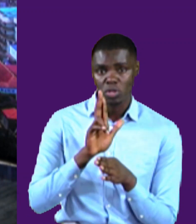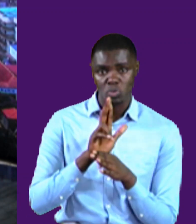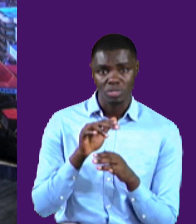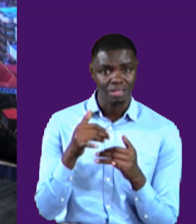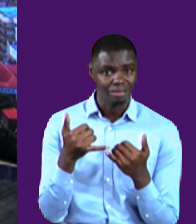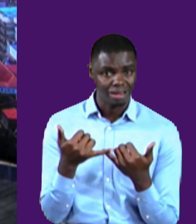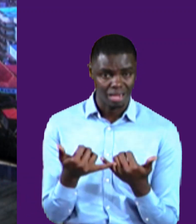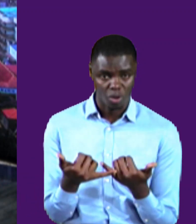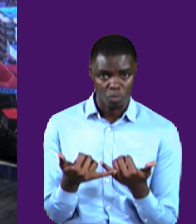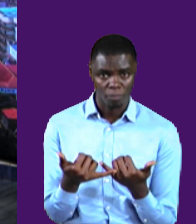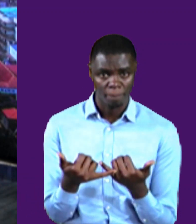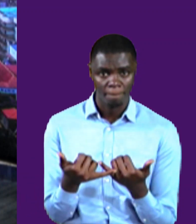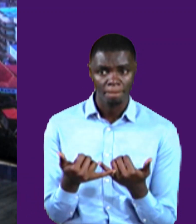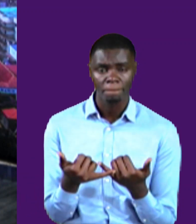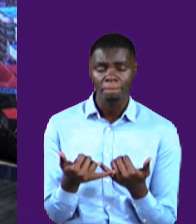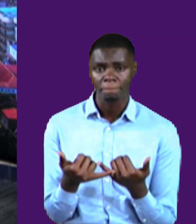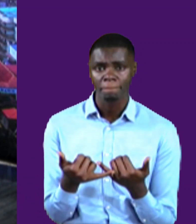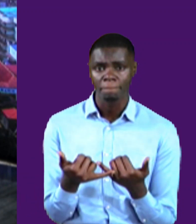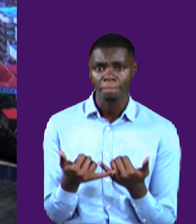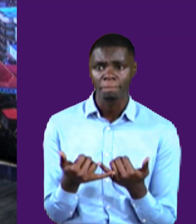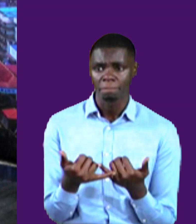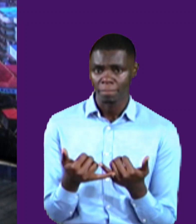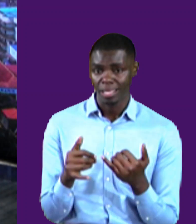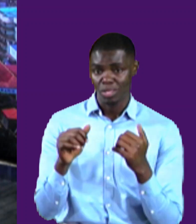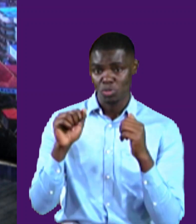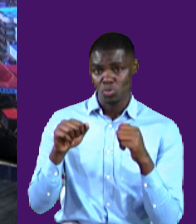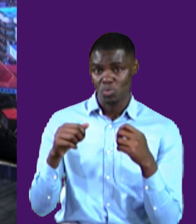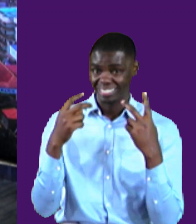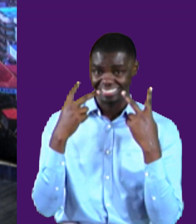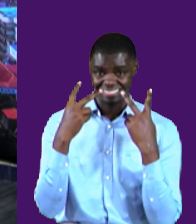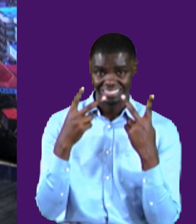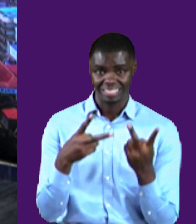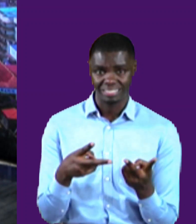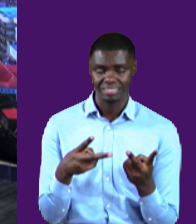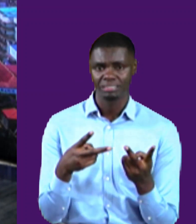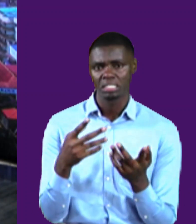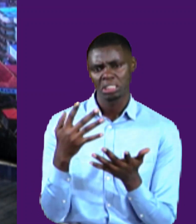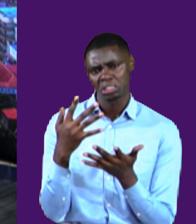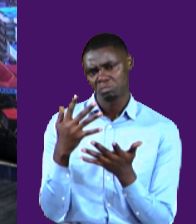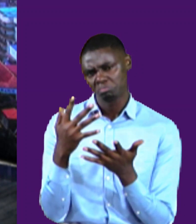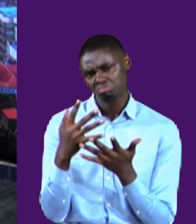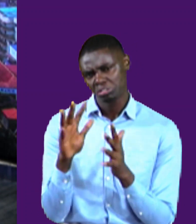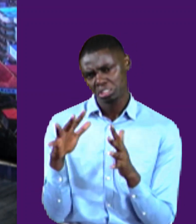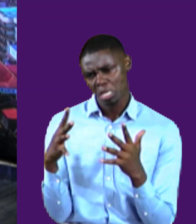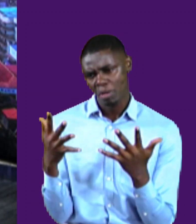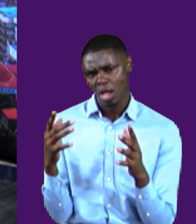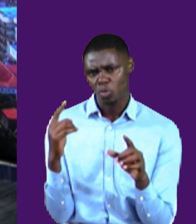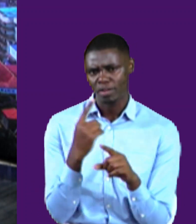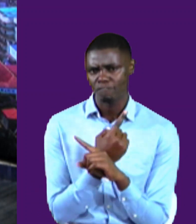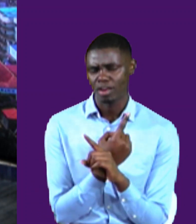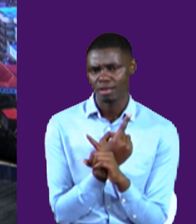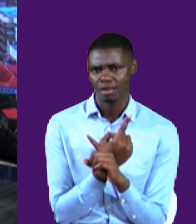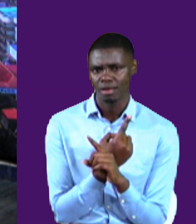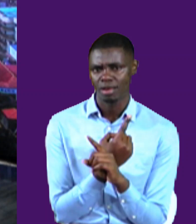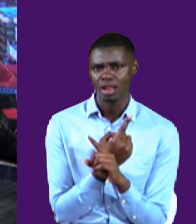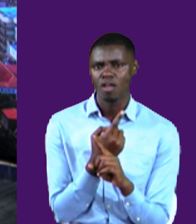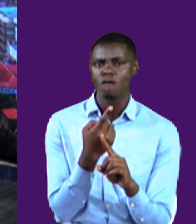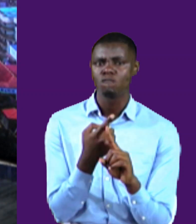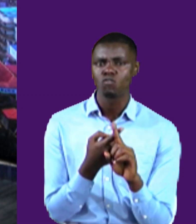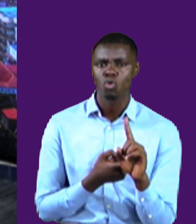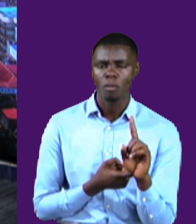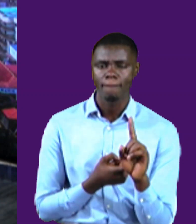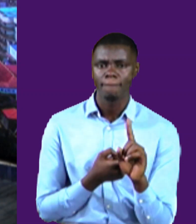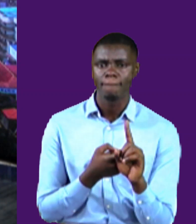using nowadays, you could see they are somehow different from the